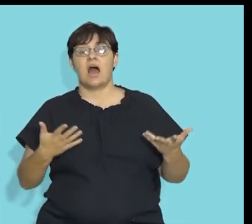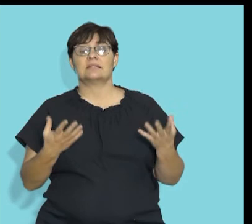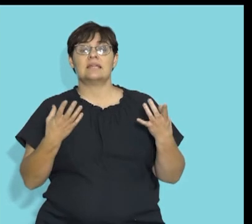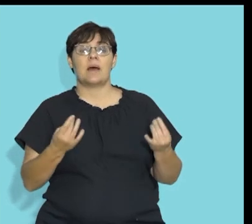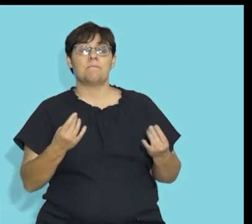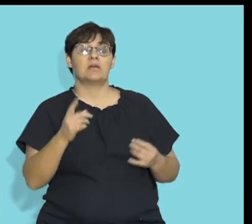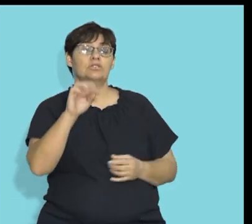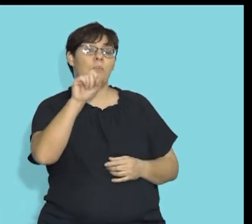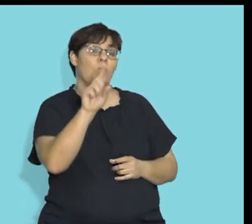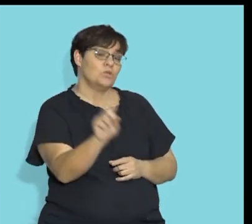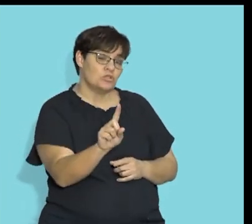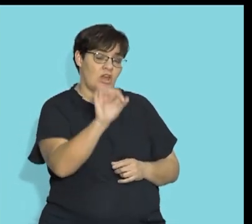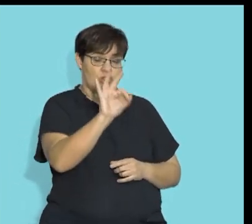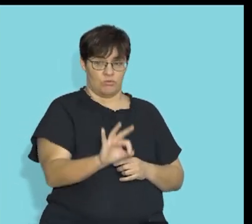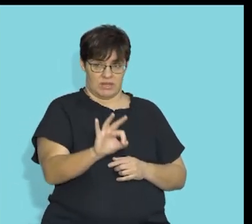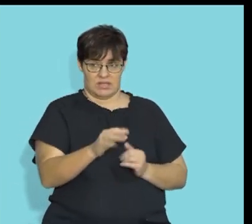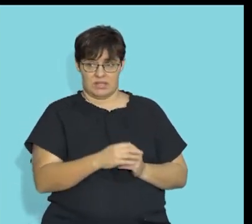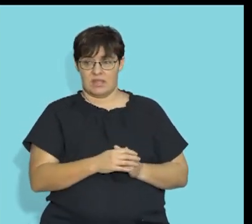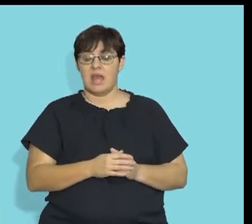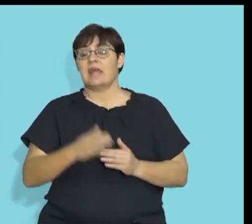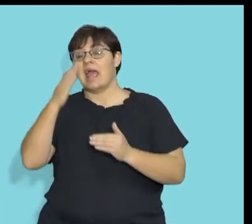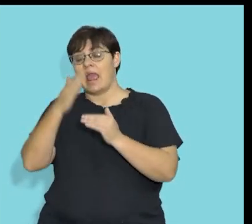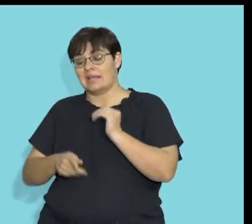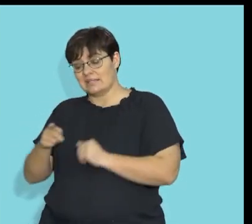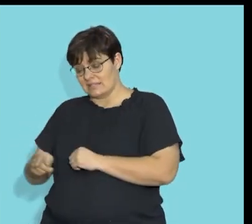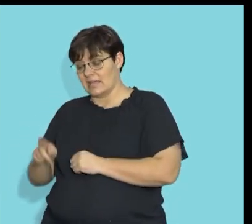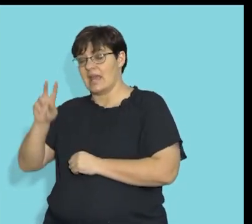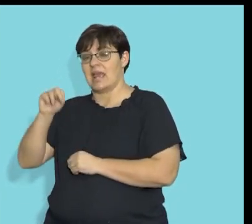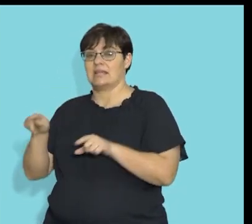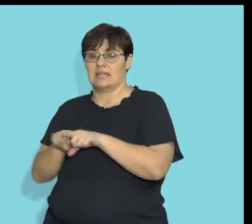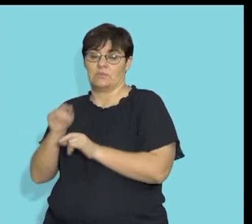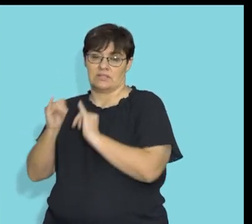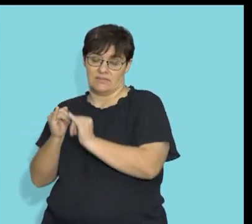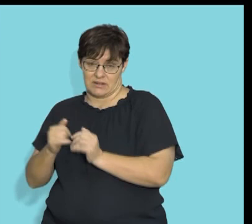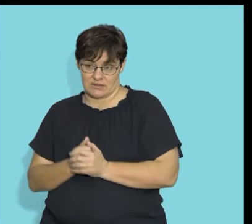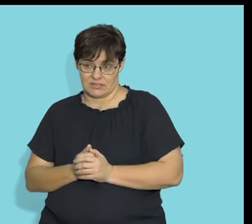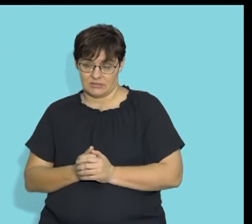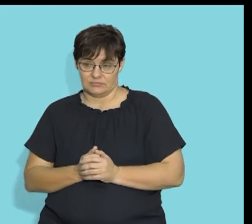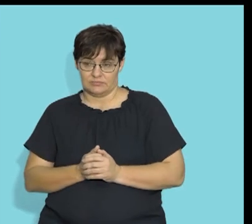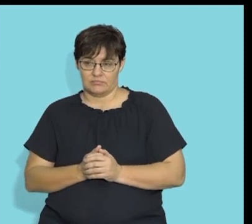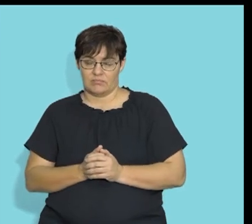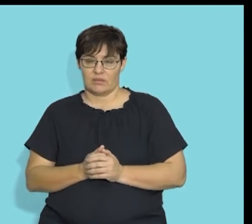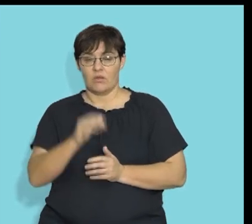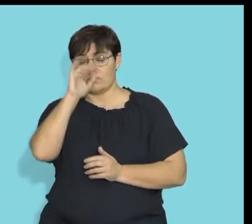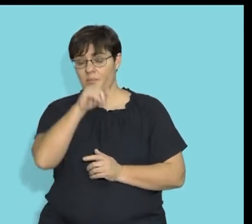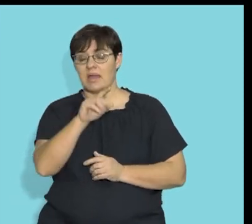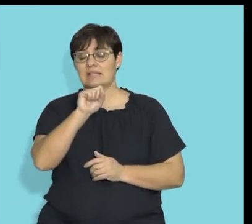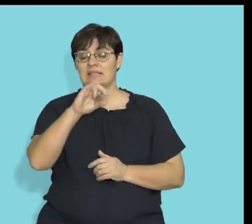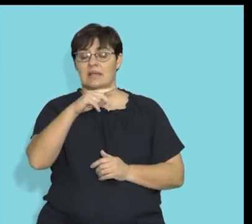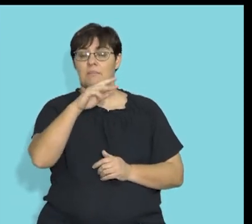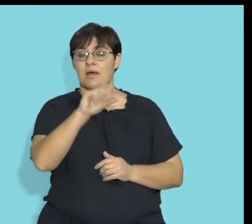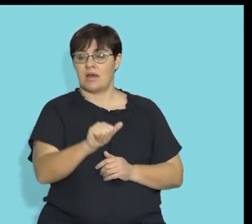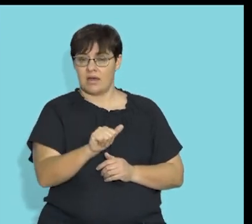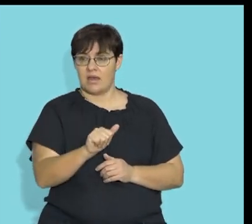we are starting the sum at n is equal to 3 and we are ending the sum at n is equal to 11. Just a reminder,